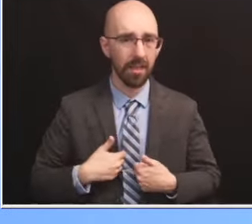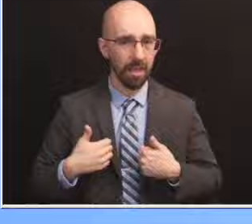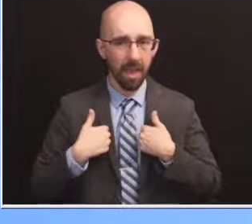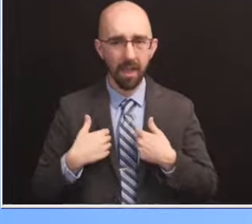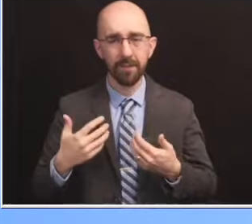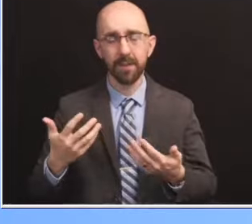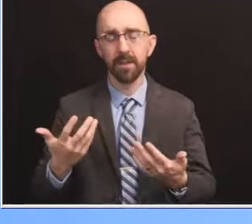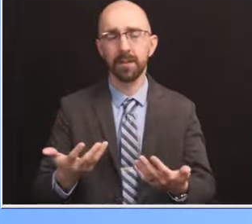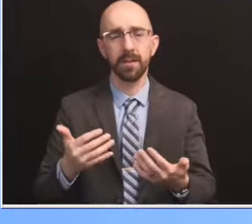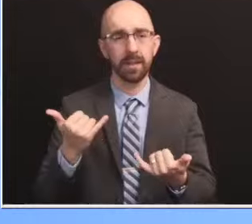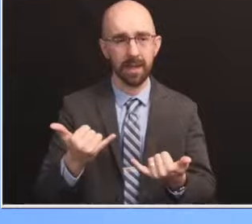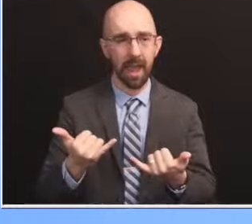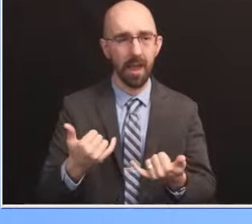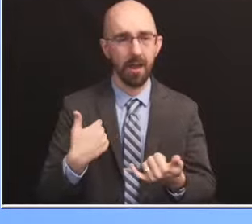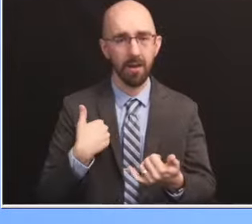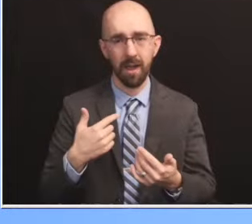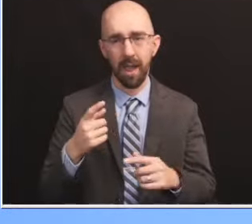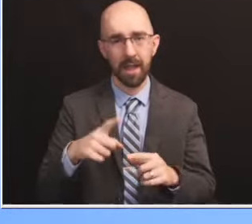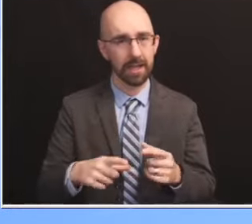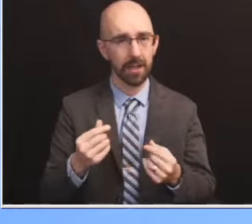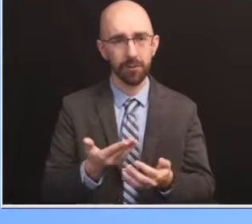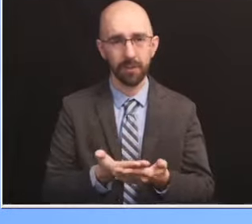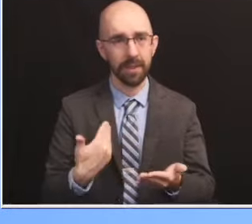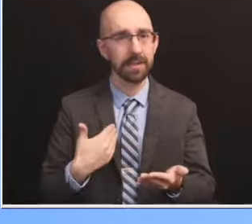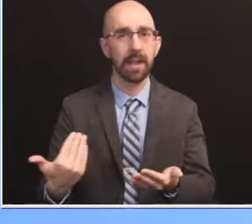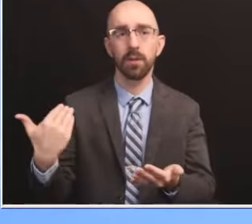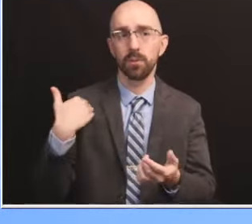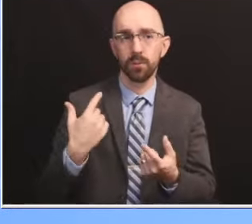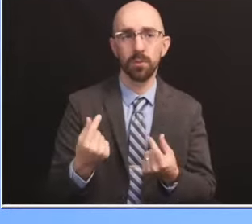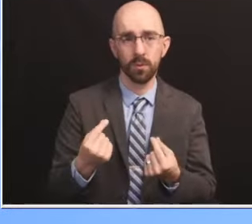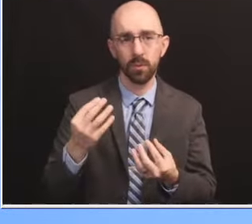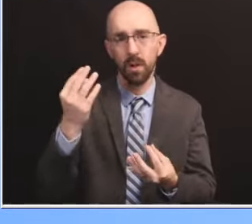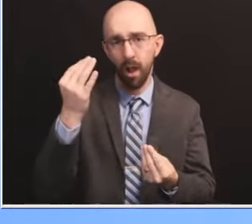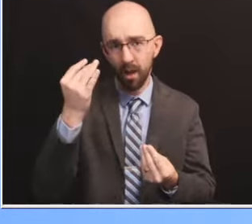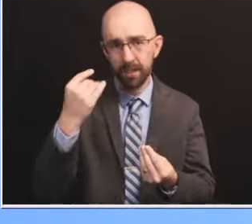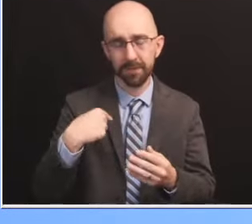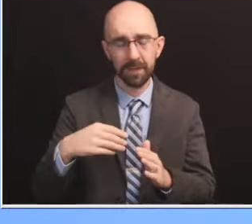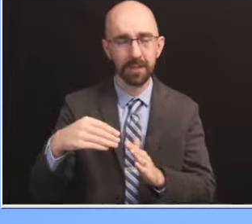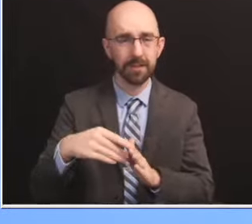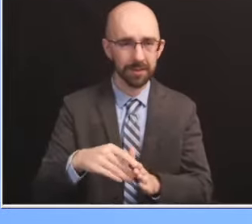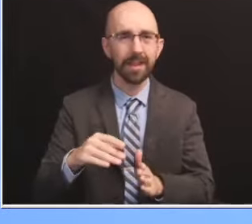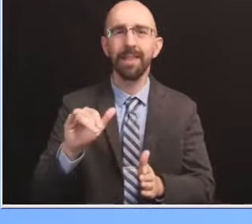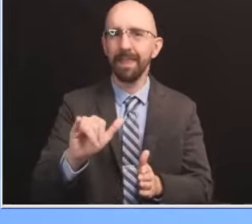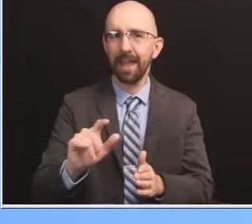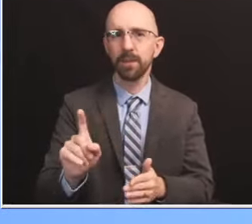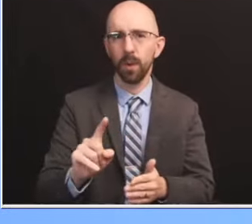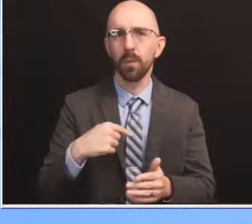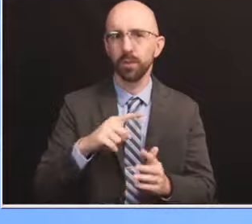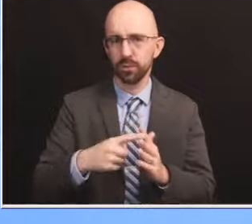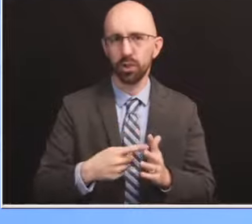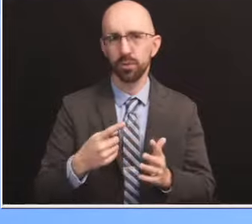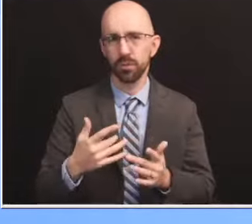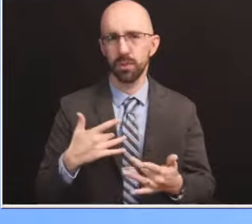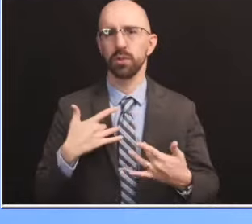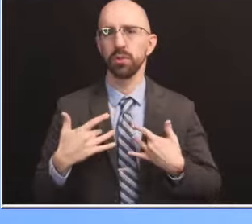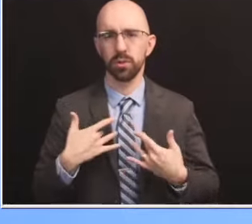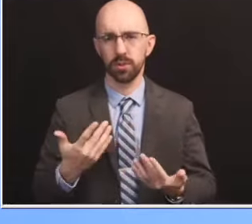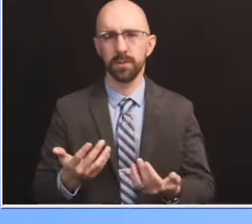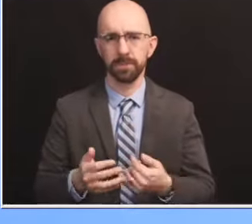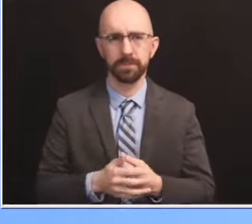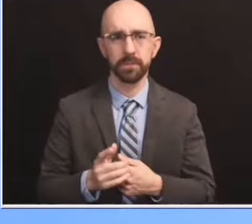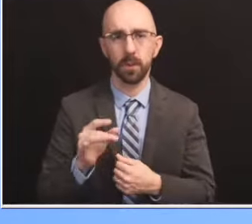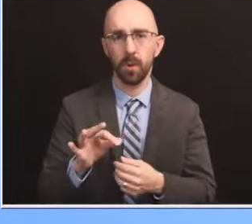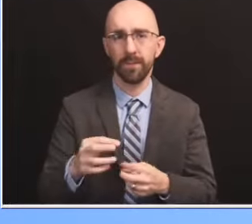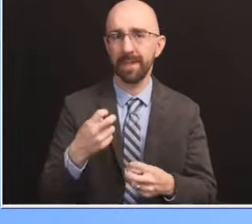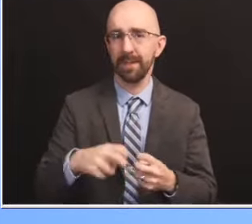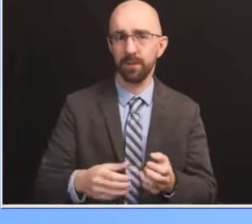now I no longer can do the things that I used to do cognitively, right? That's where we start to get concerned. I think one of the difficulties with